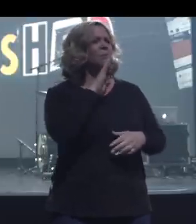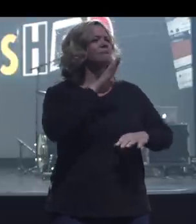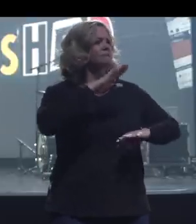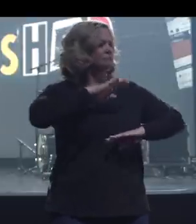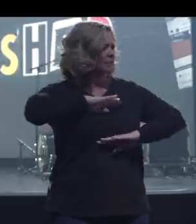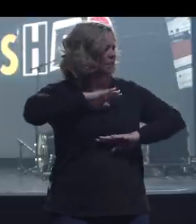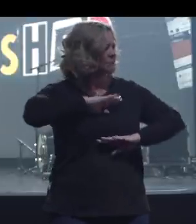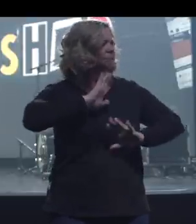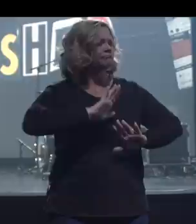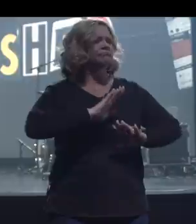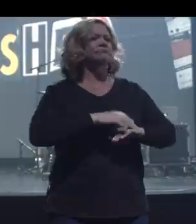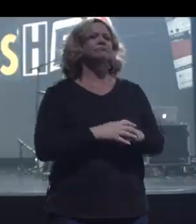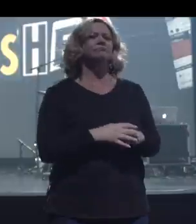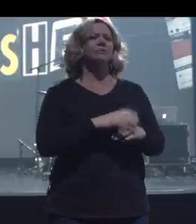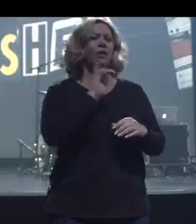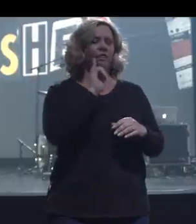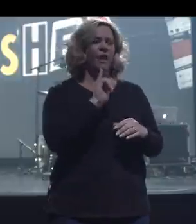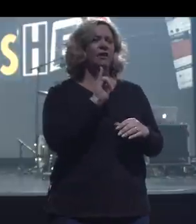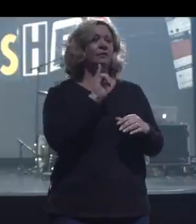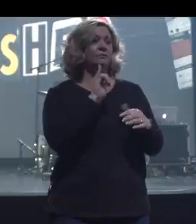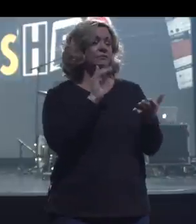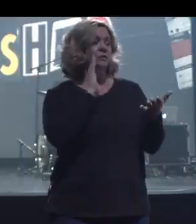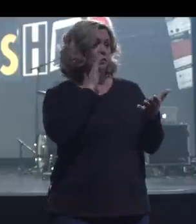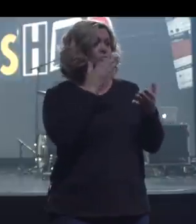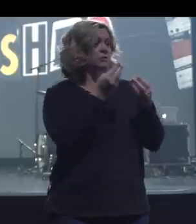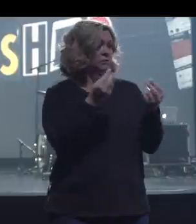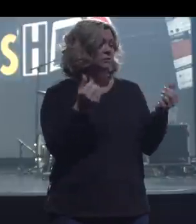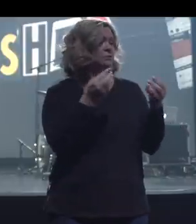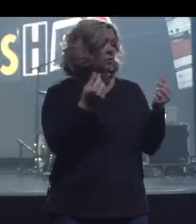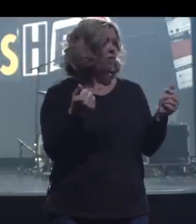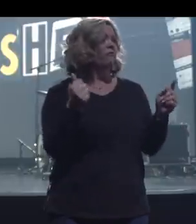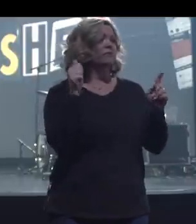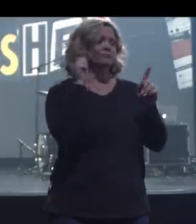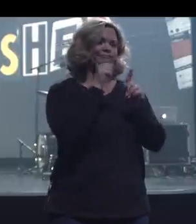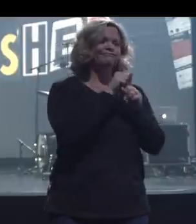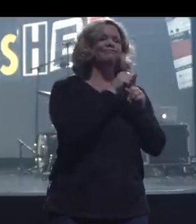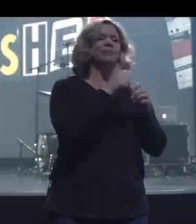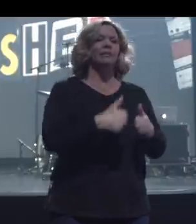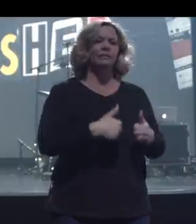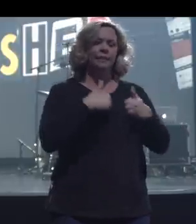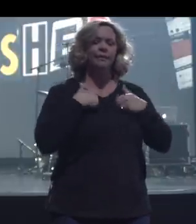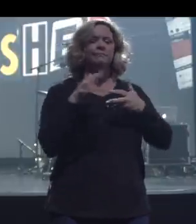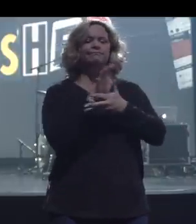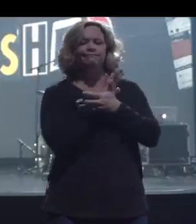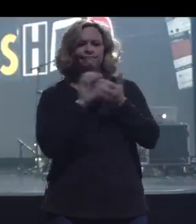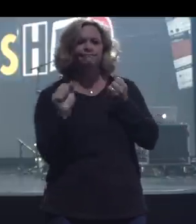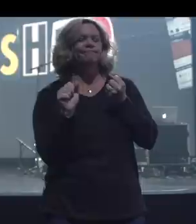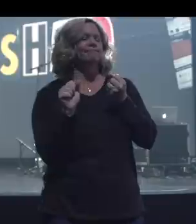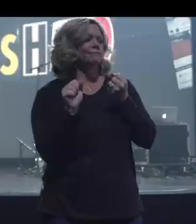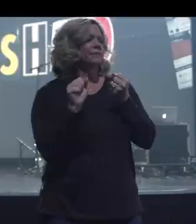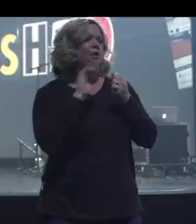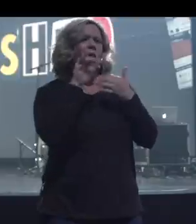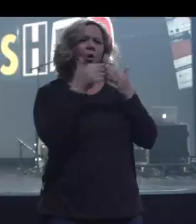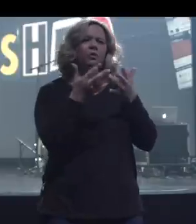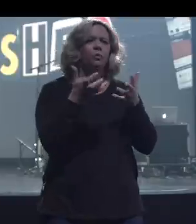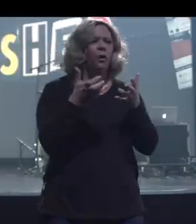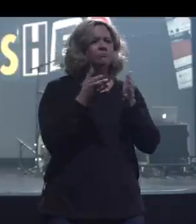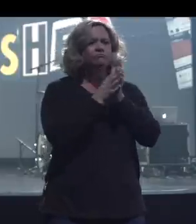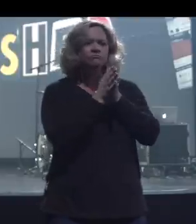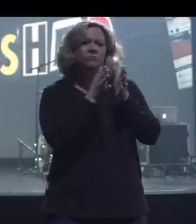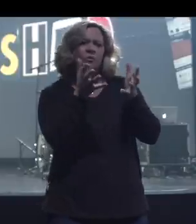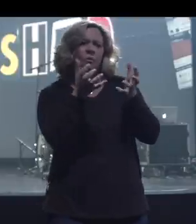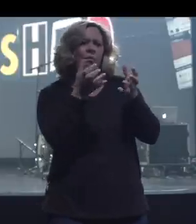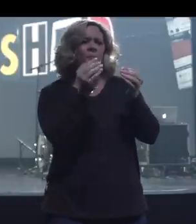because it is the antidote to an ambush life of destruction when all you want is more. So I'm gonna give